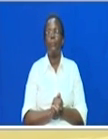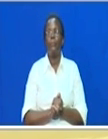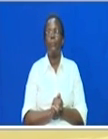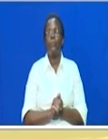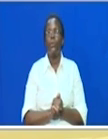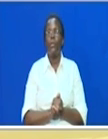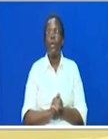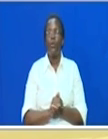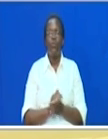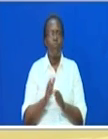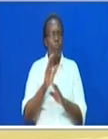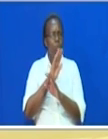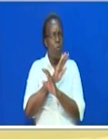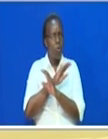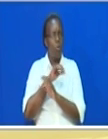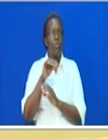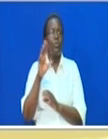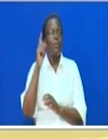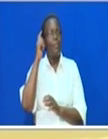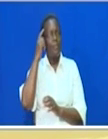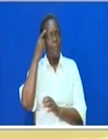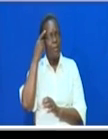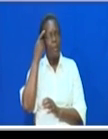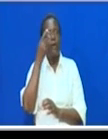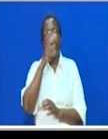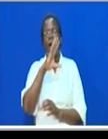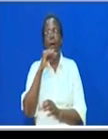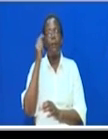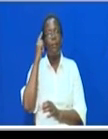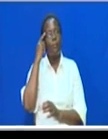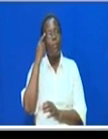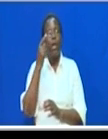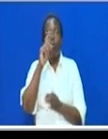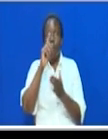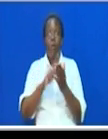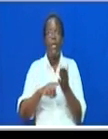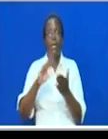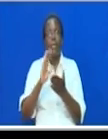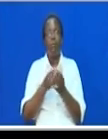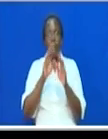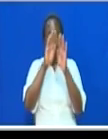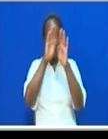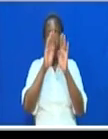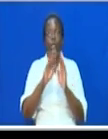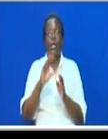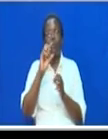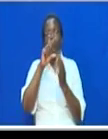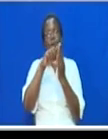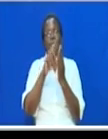You close your thinking and think. So what are some of the keywords in this